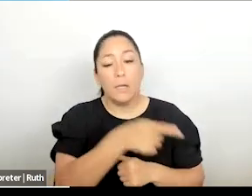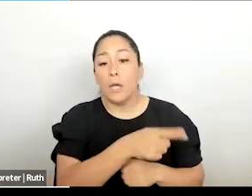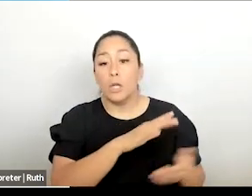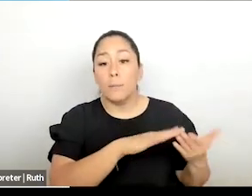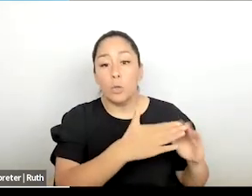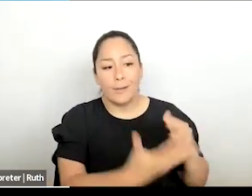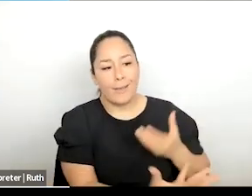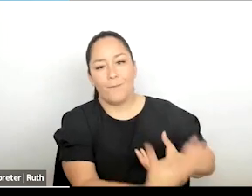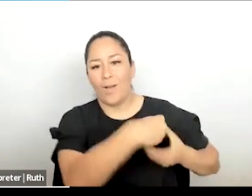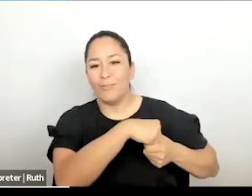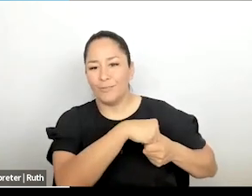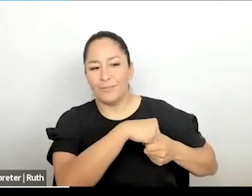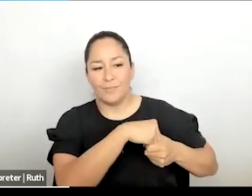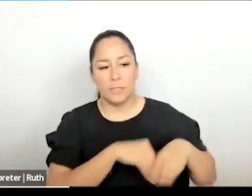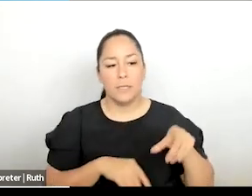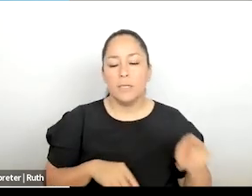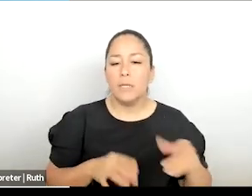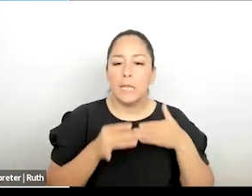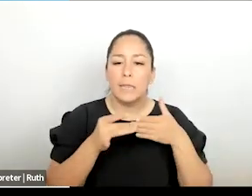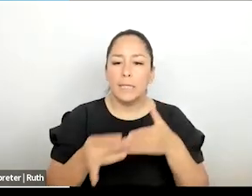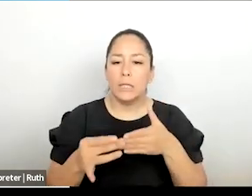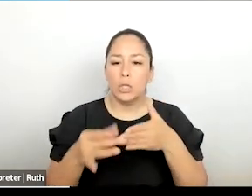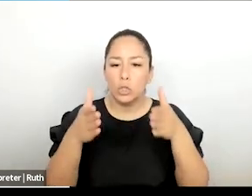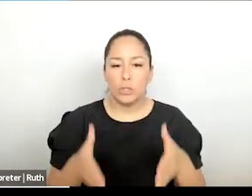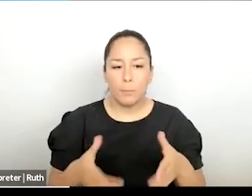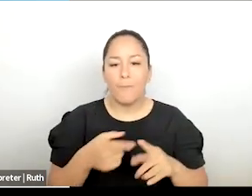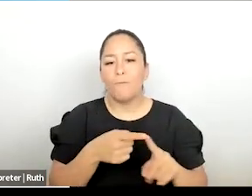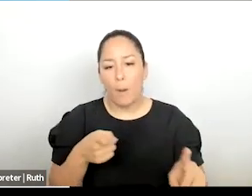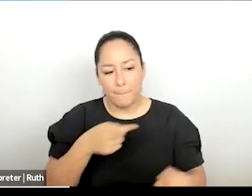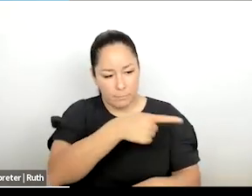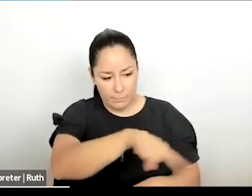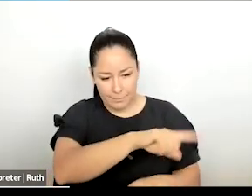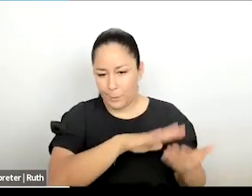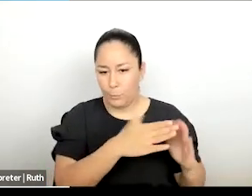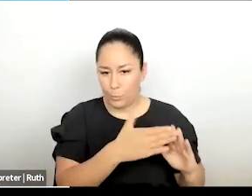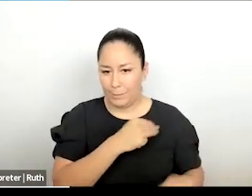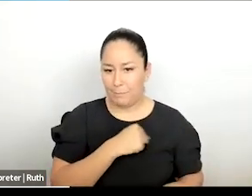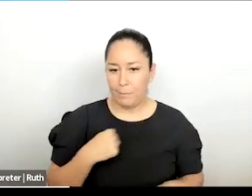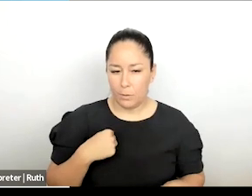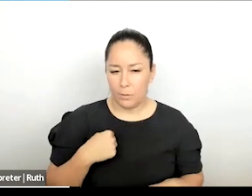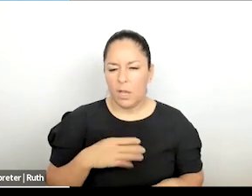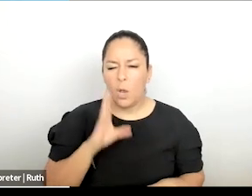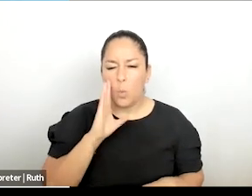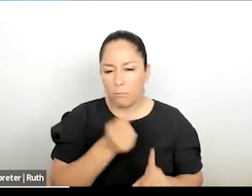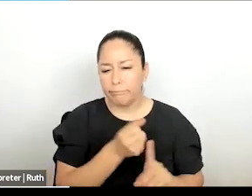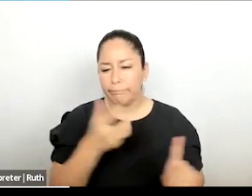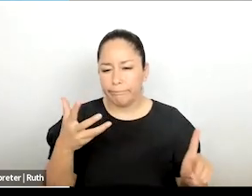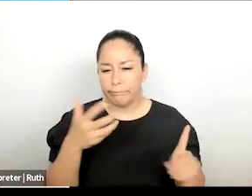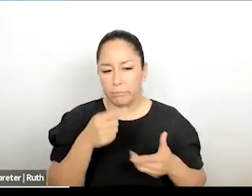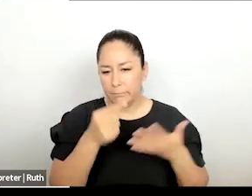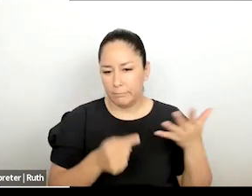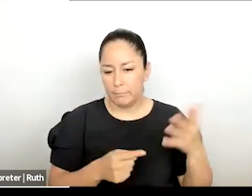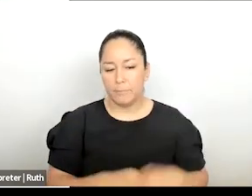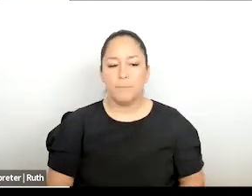of a community, and then finally, the leadership of community members. And so again, I'm going to go through each one by one. Next